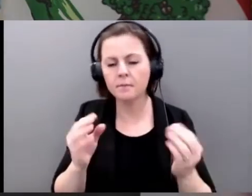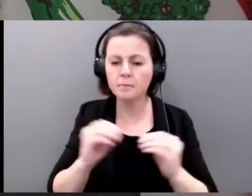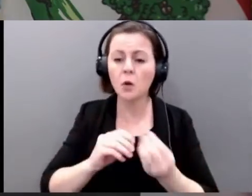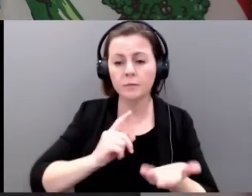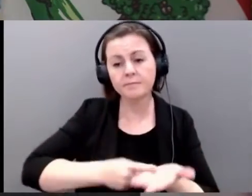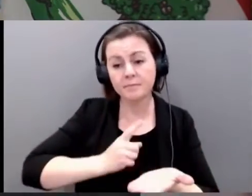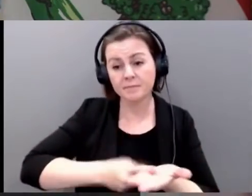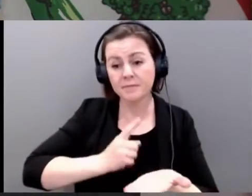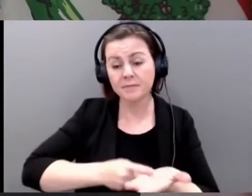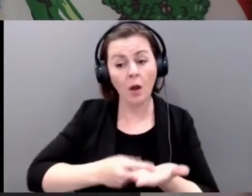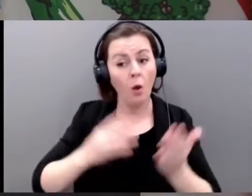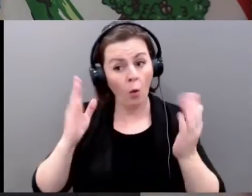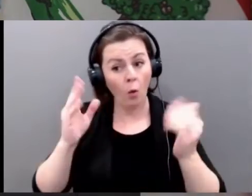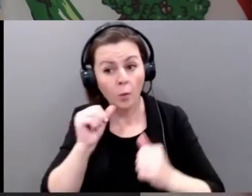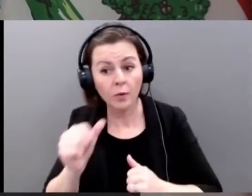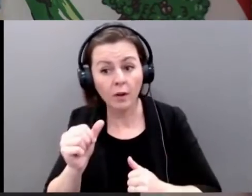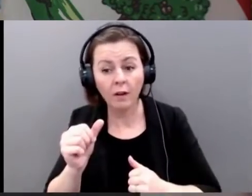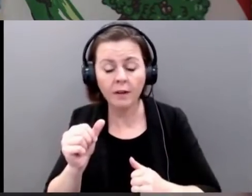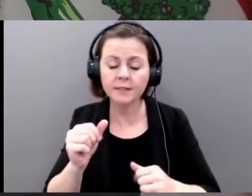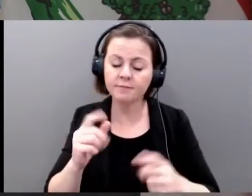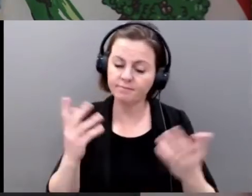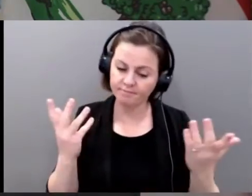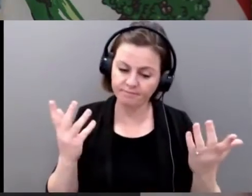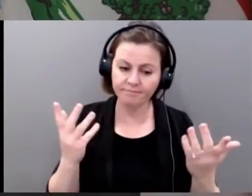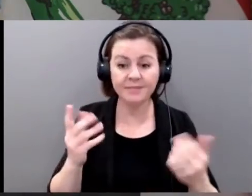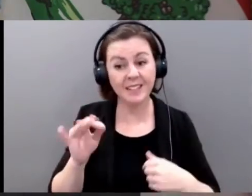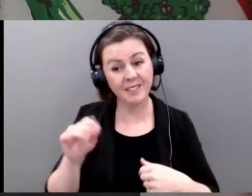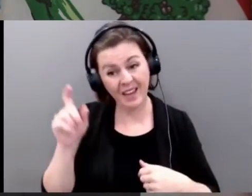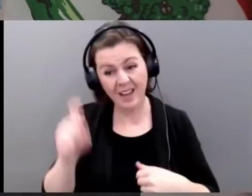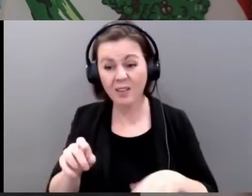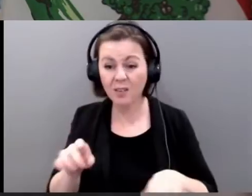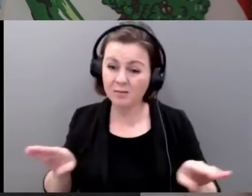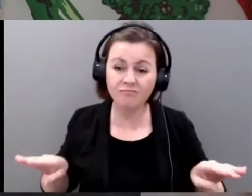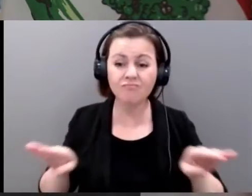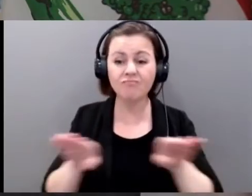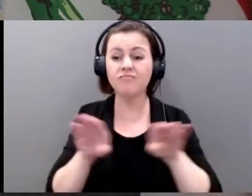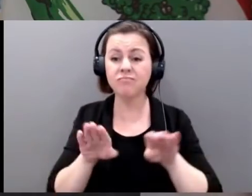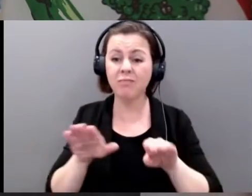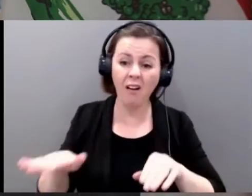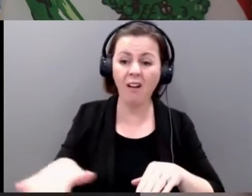have, and if need be, we will.